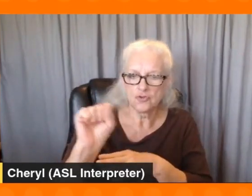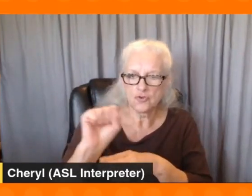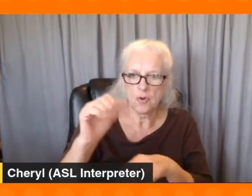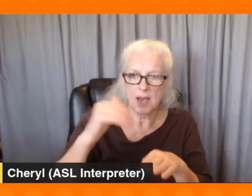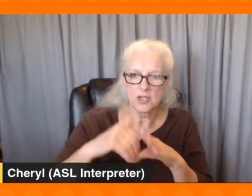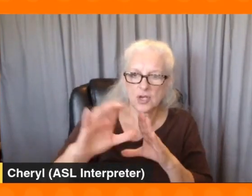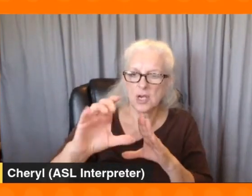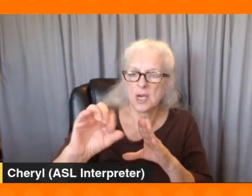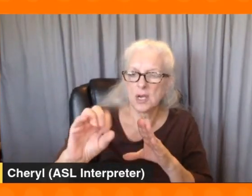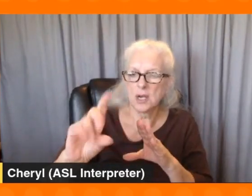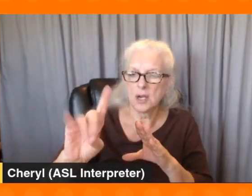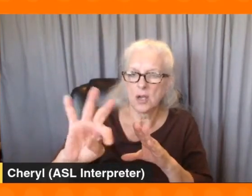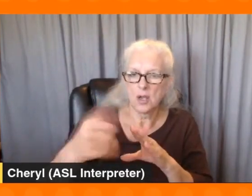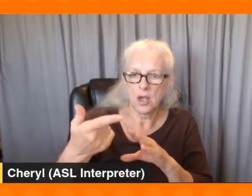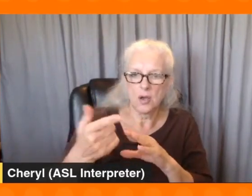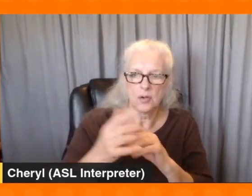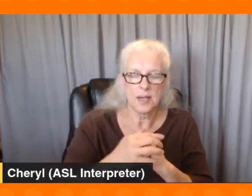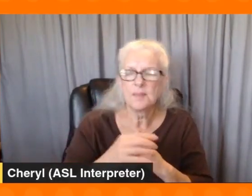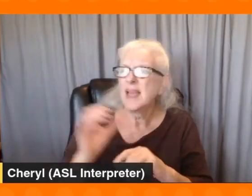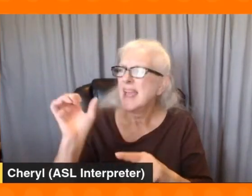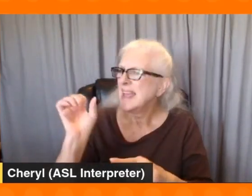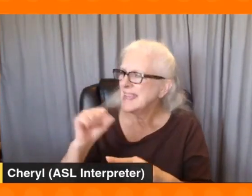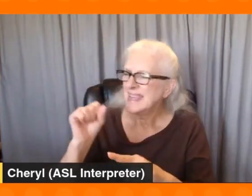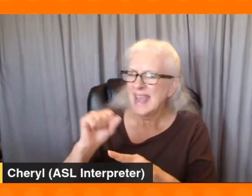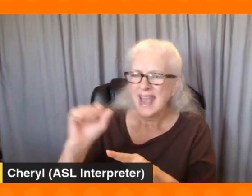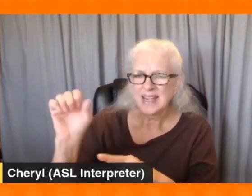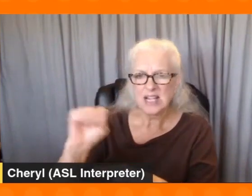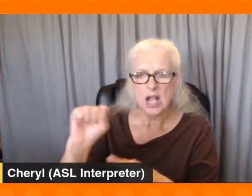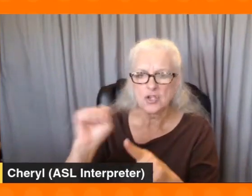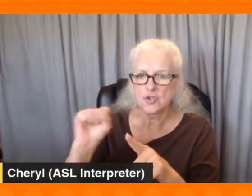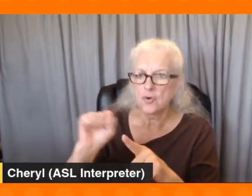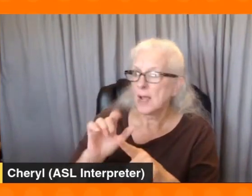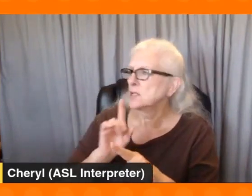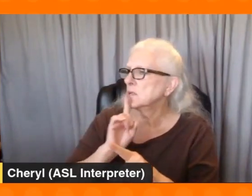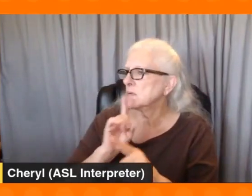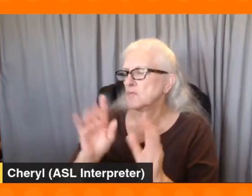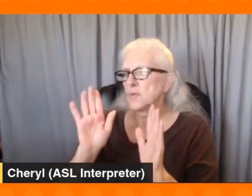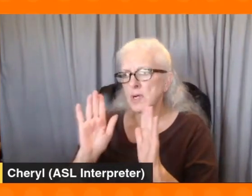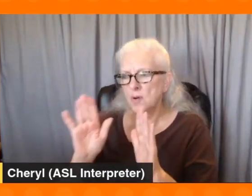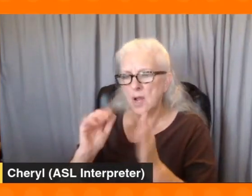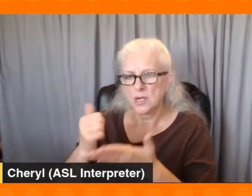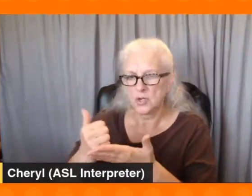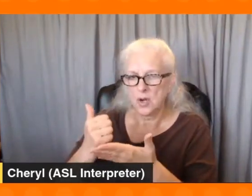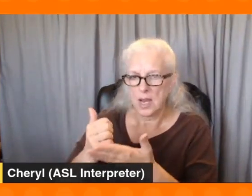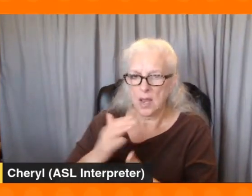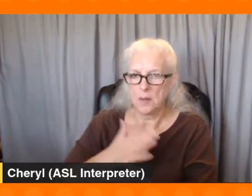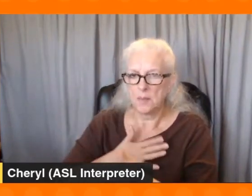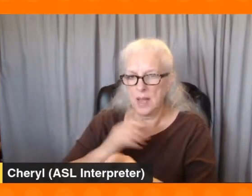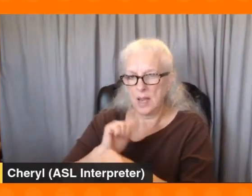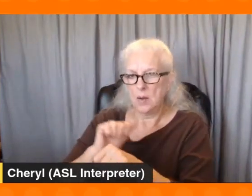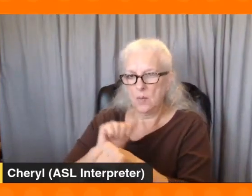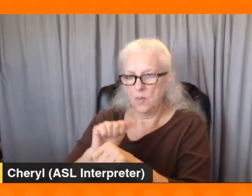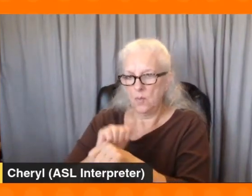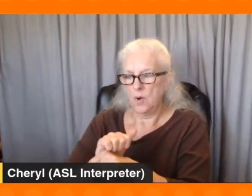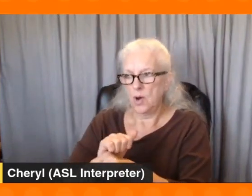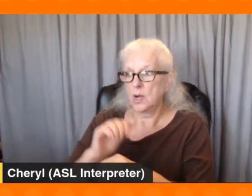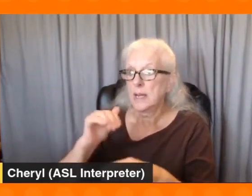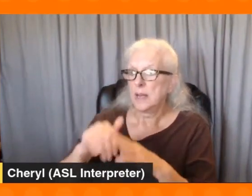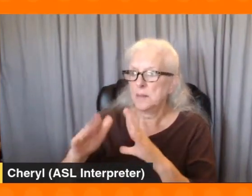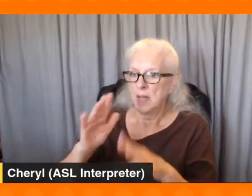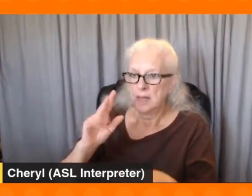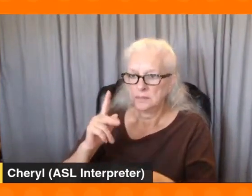coding experiences? Yeah, definitely. Scratch has been a great tool to advance this work at many steps in my professional journey,